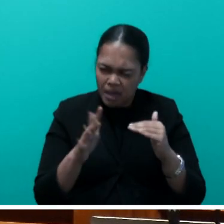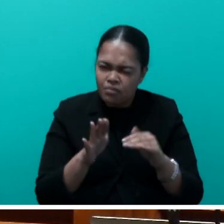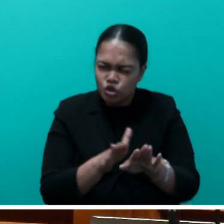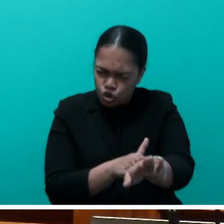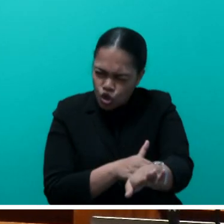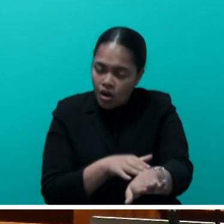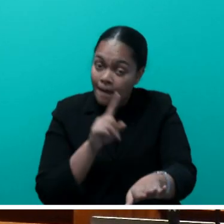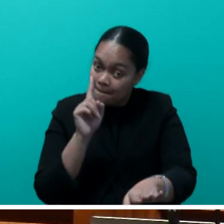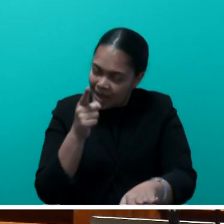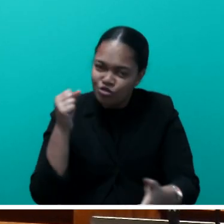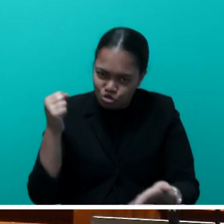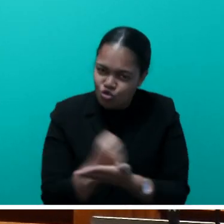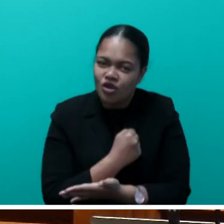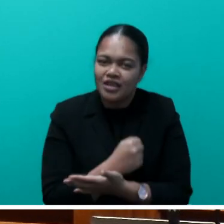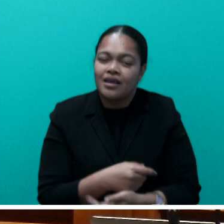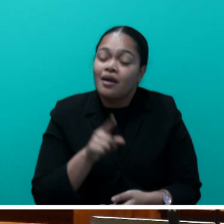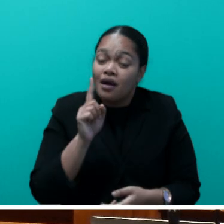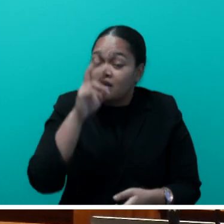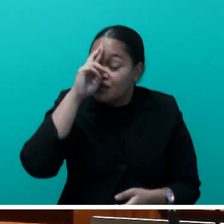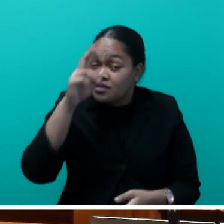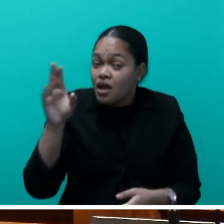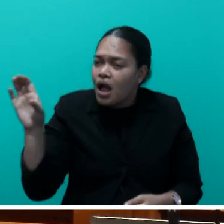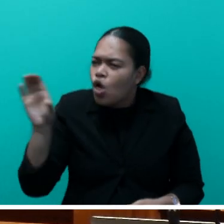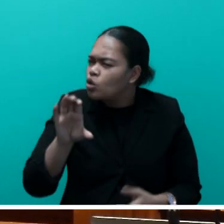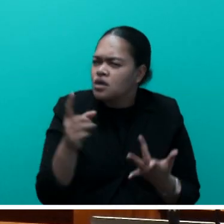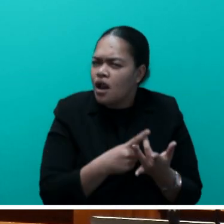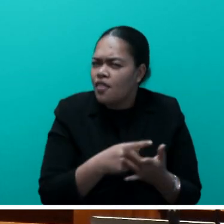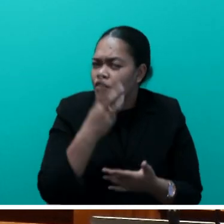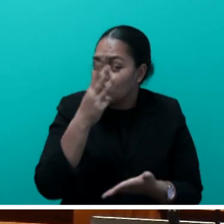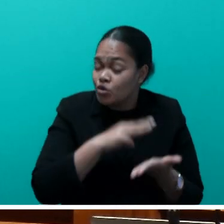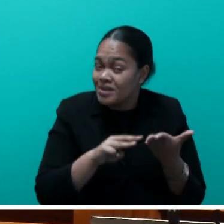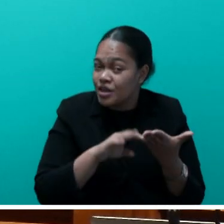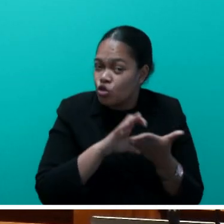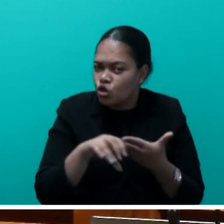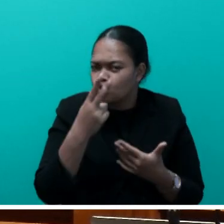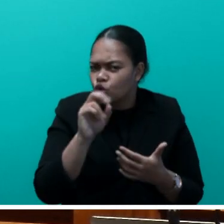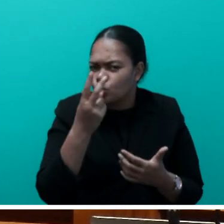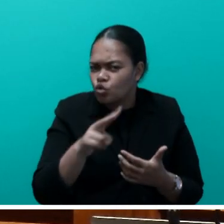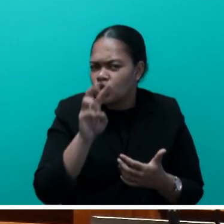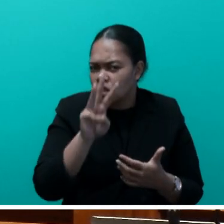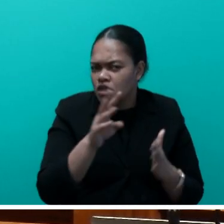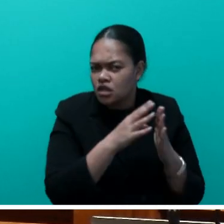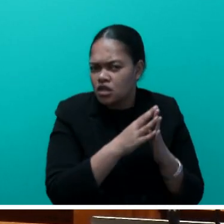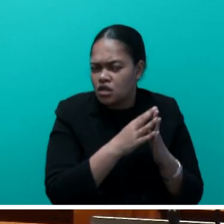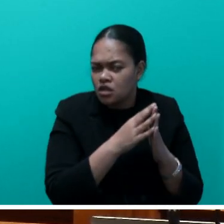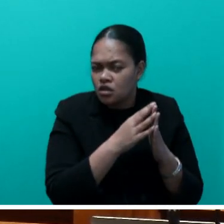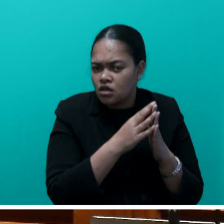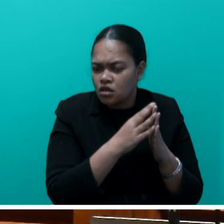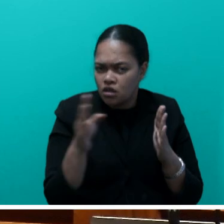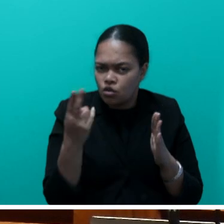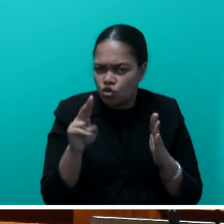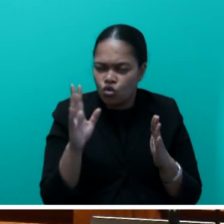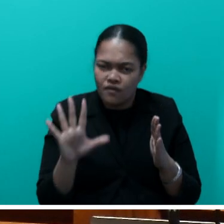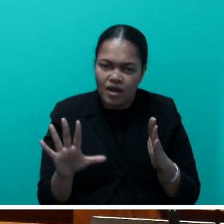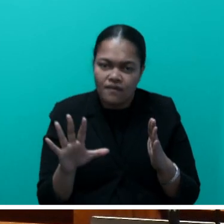surely. Mr. Speaker, sir, the allocation of another $3 million in the 2023-2025 financial year for Rural Housing